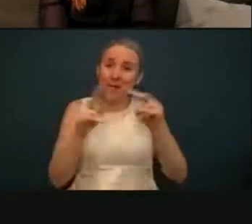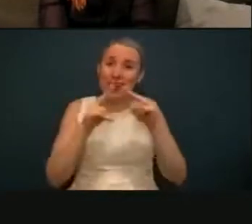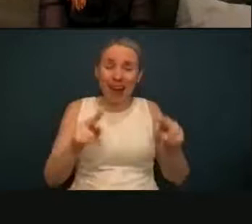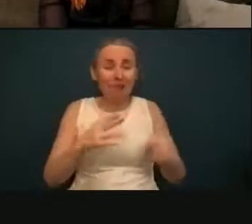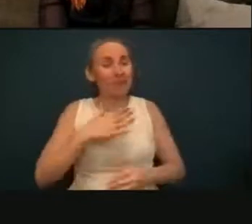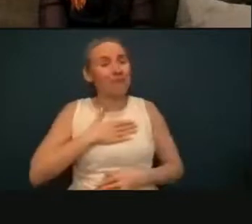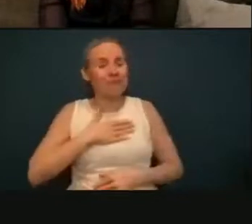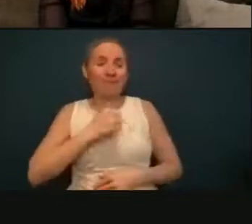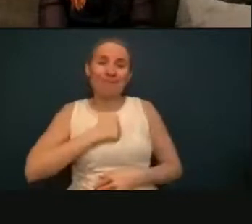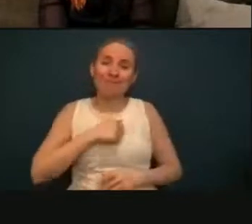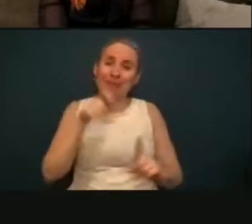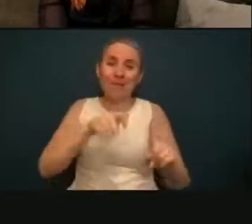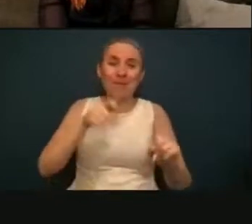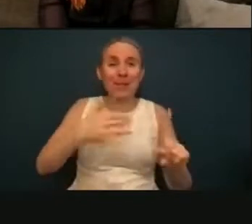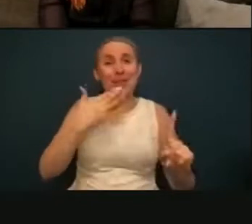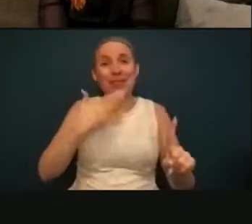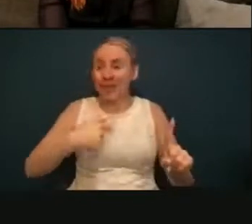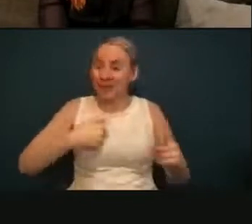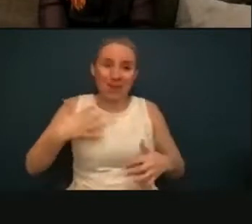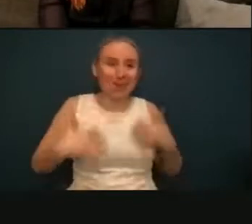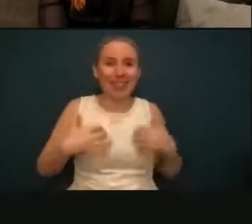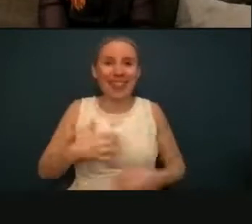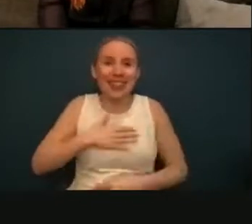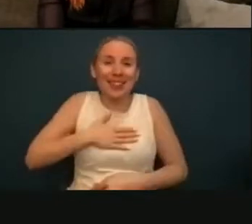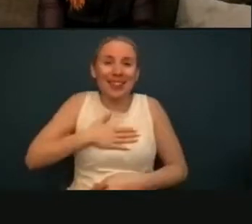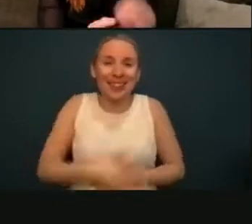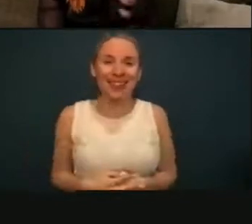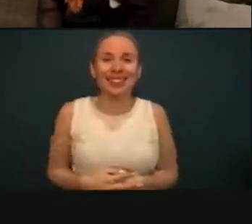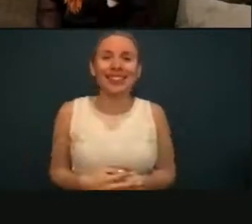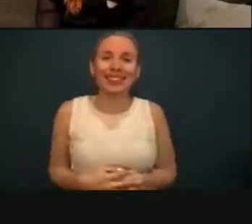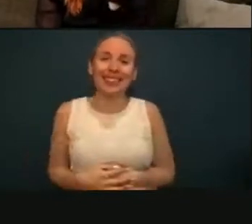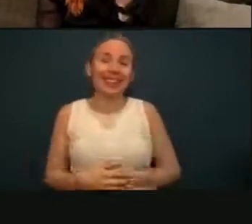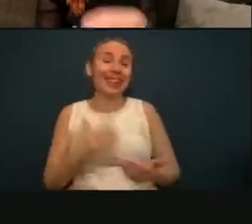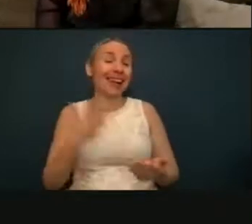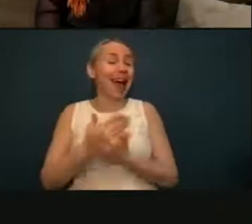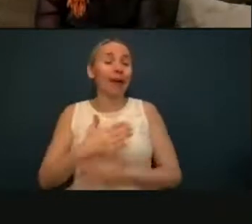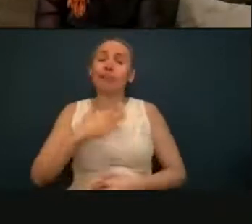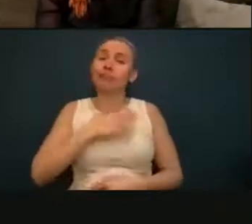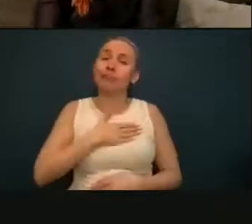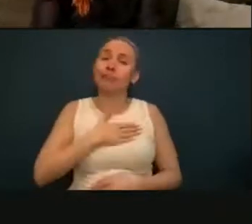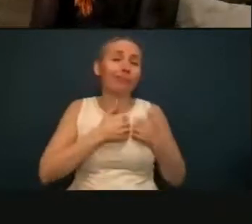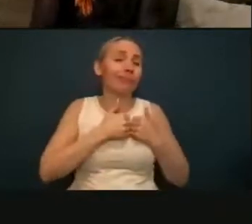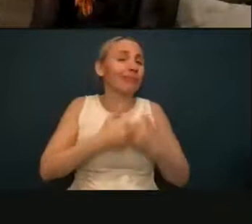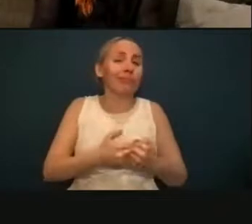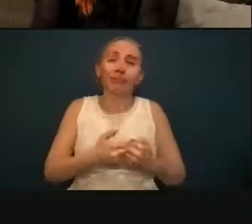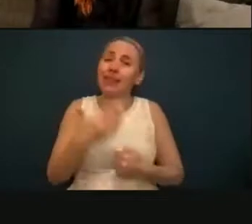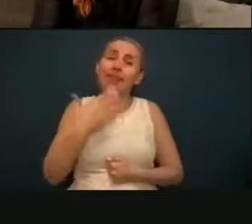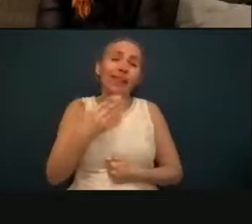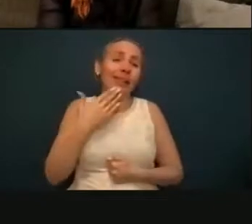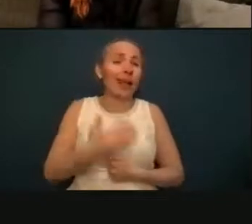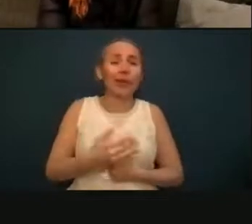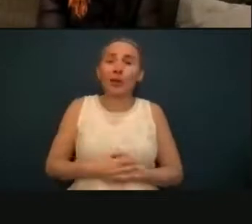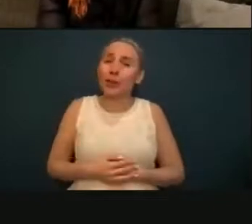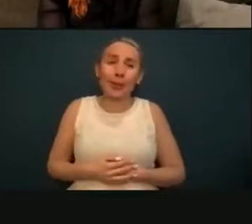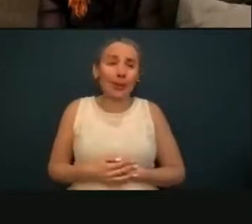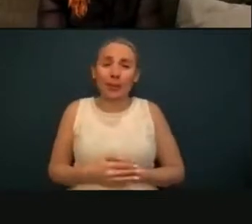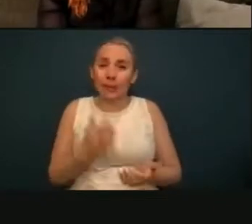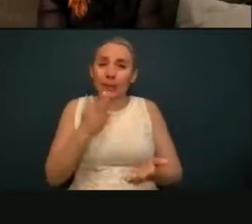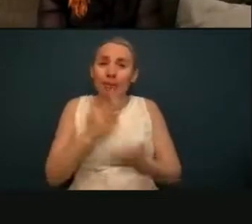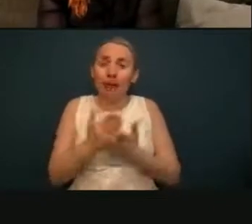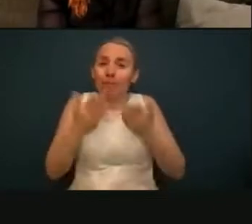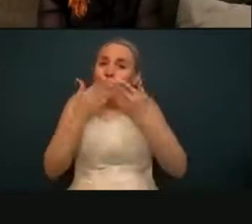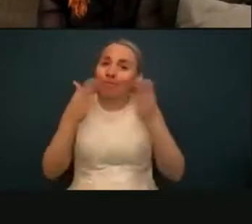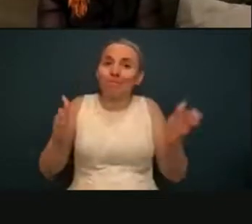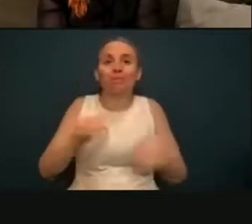people. Sorry, you're getting me all excited. Yeah, just, you know, from the bottom of my heart, thank you so much for being, you know, so open and